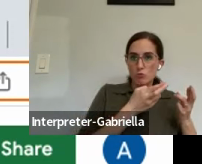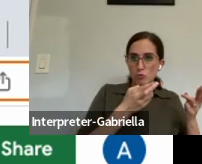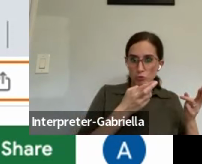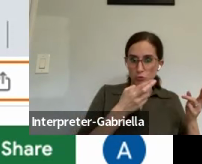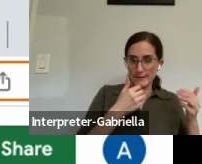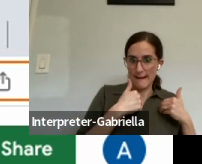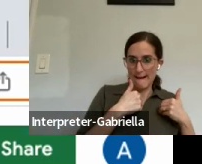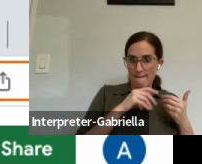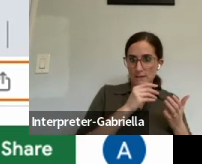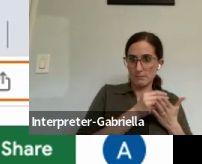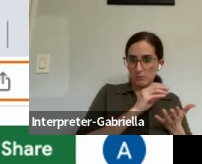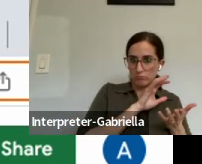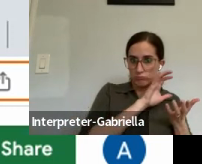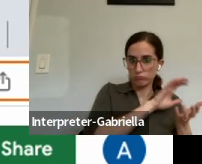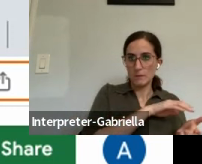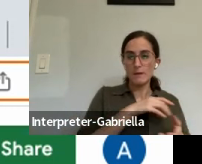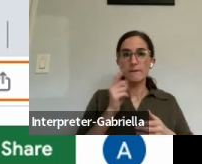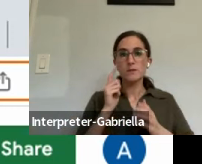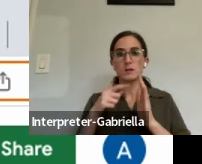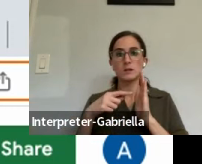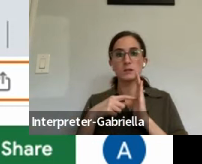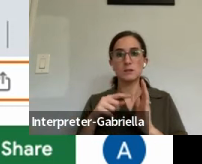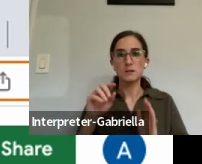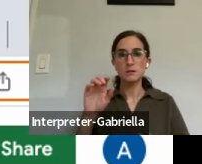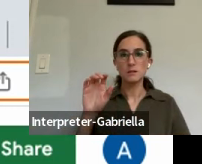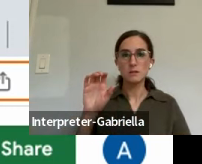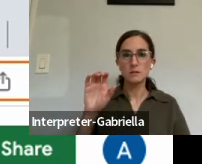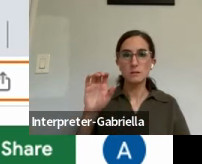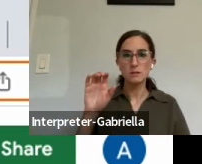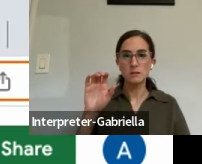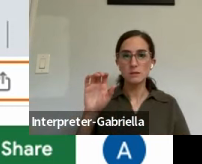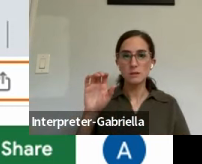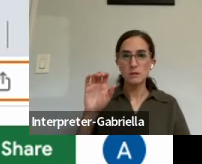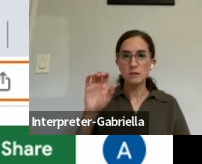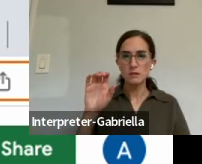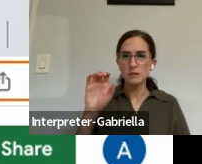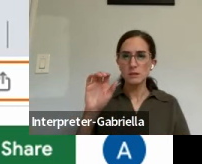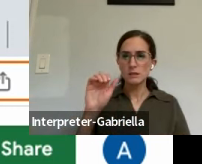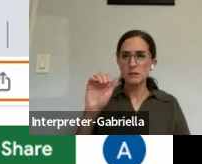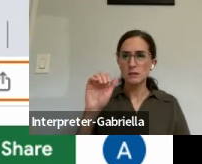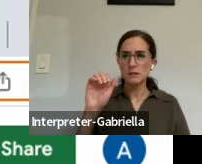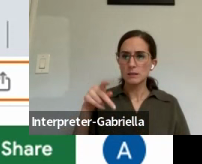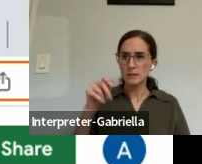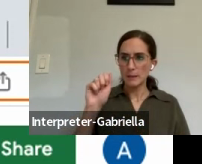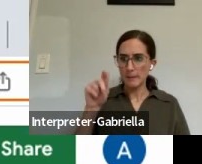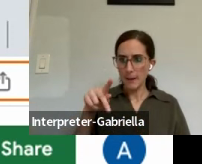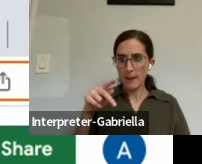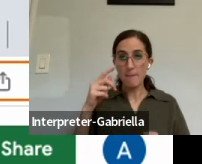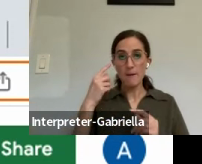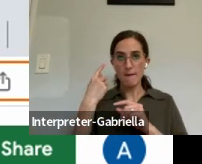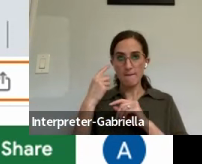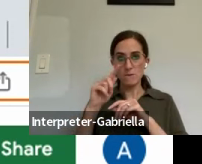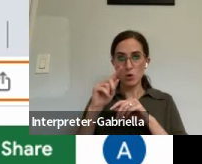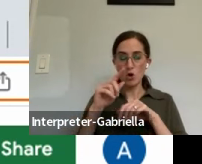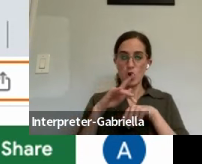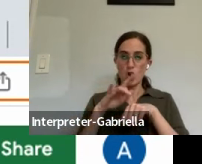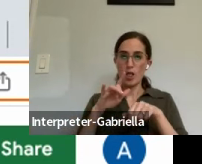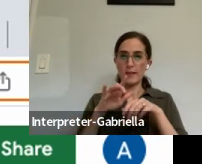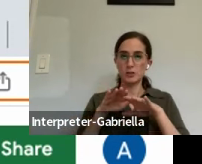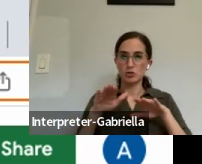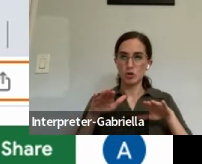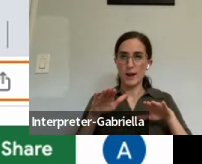to offset costs for early childcare. Entonces, uno de los ejemplos que